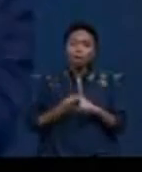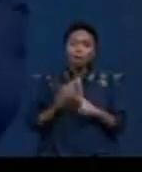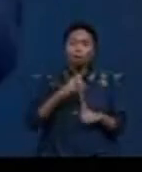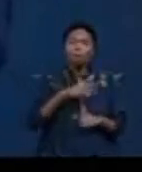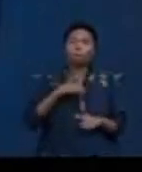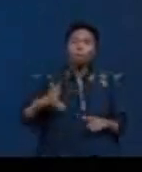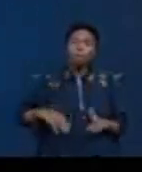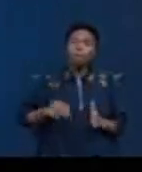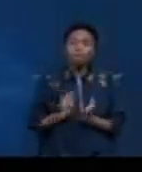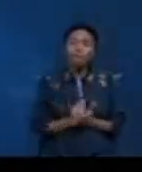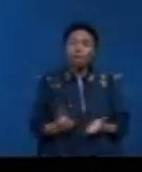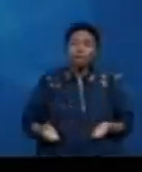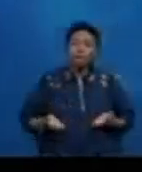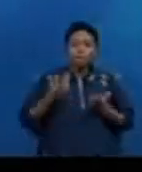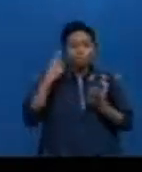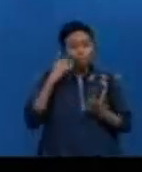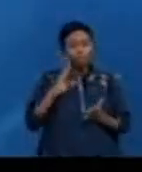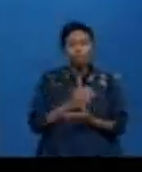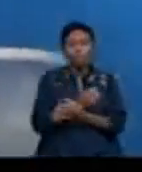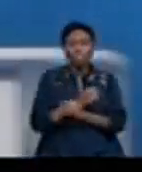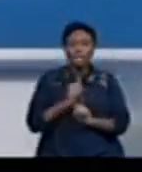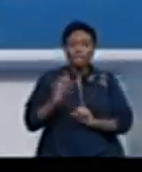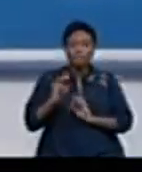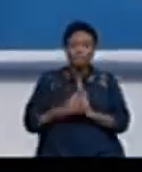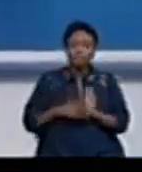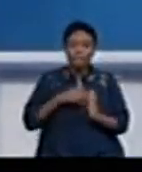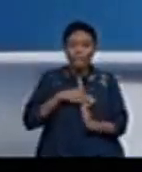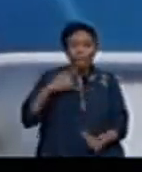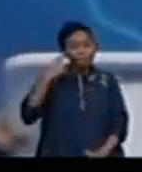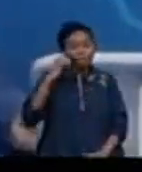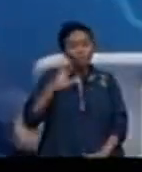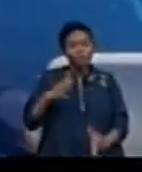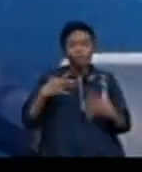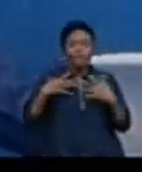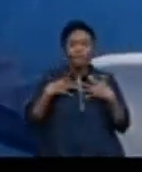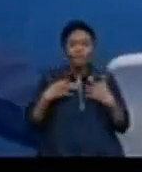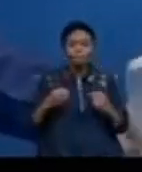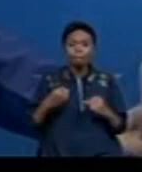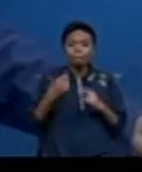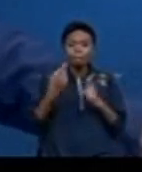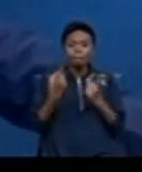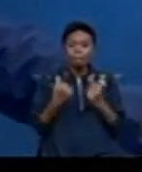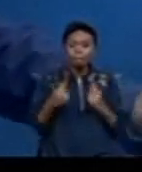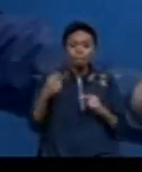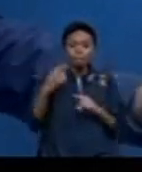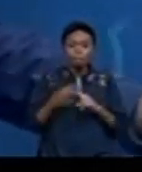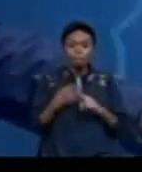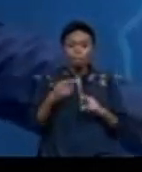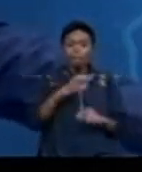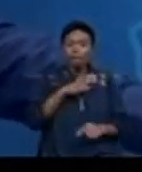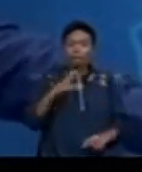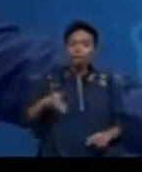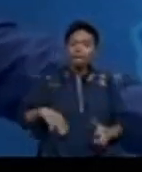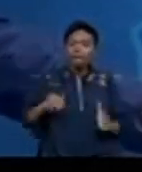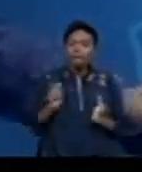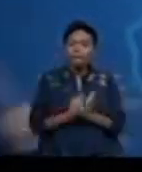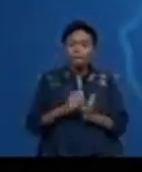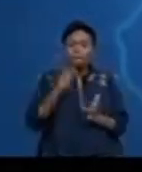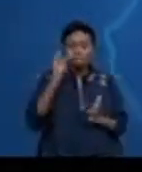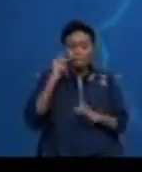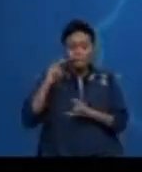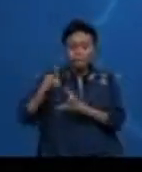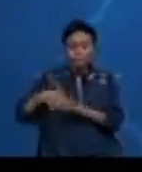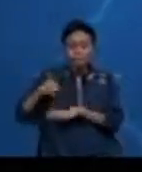rose up for your salvation and for your healing, coming from the Christ that sits at the